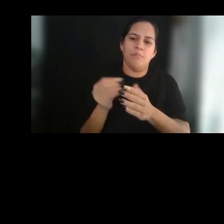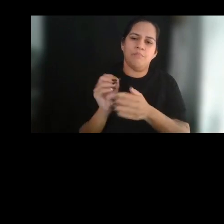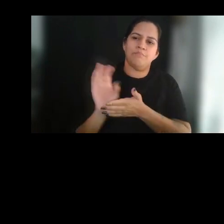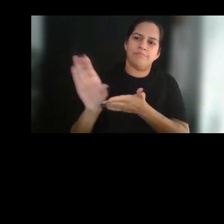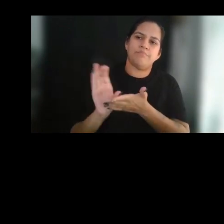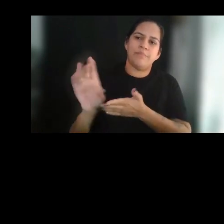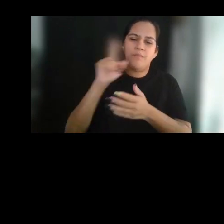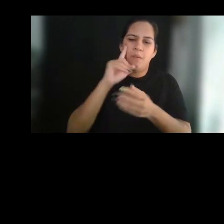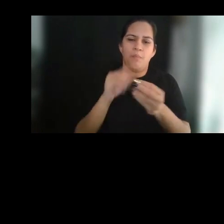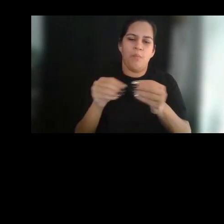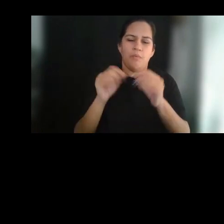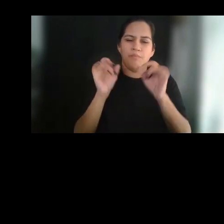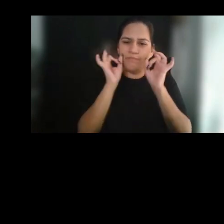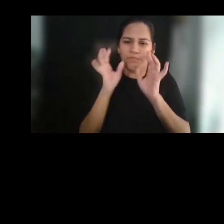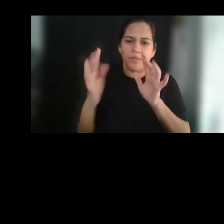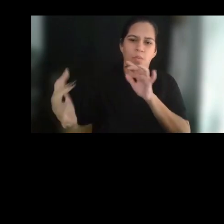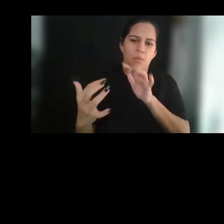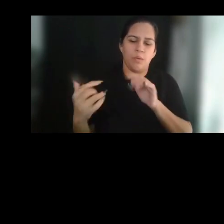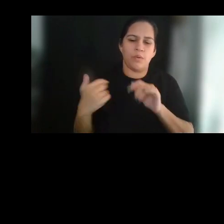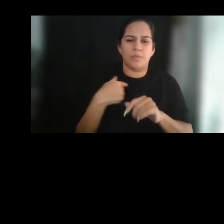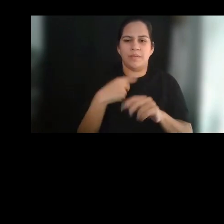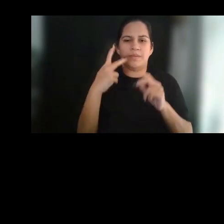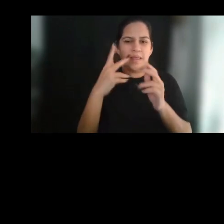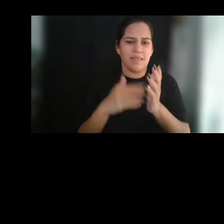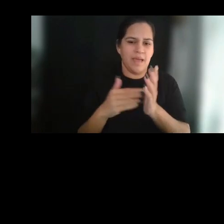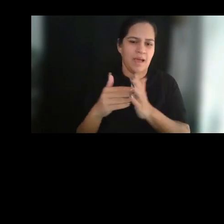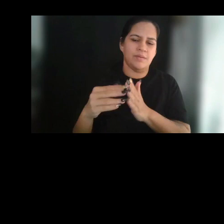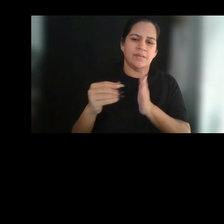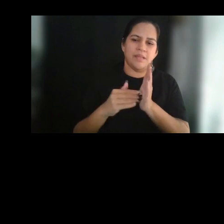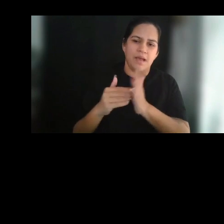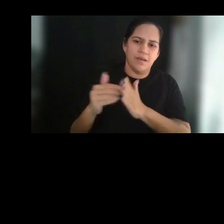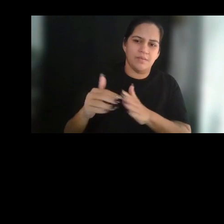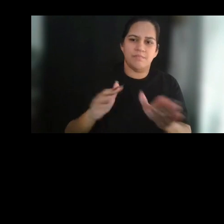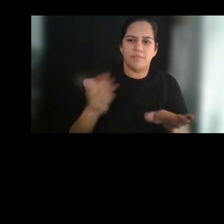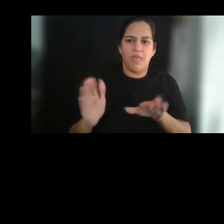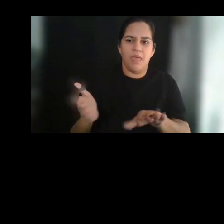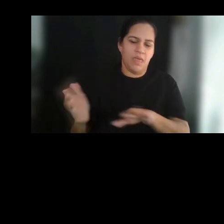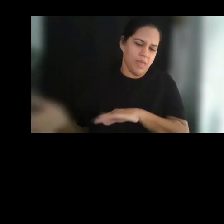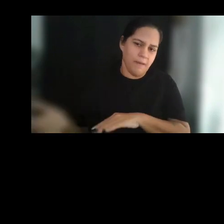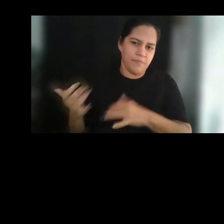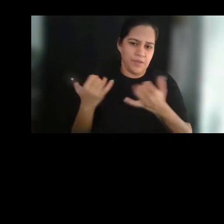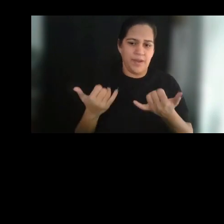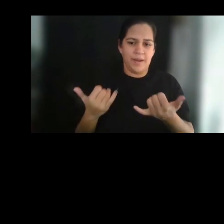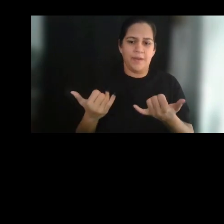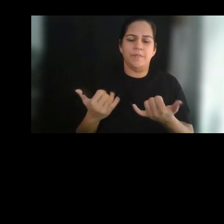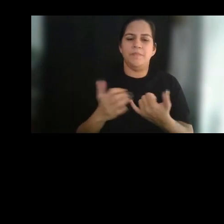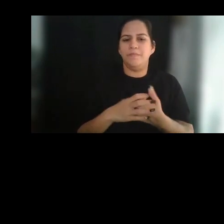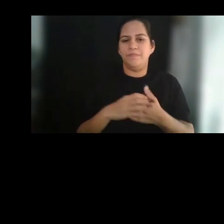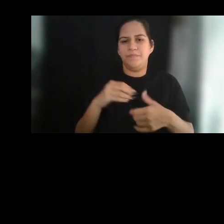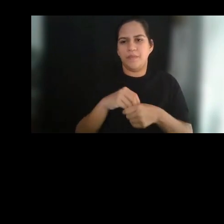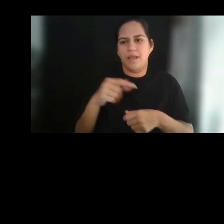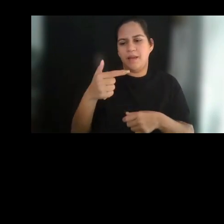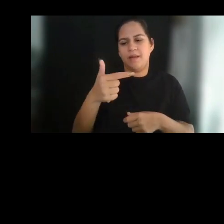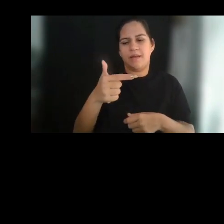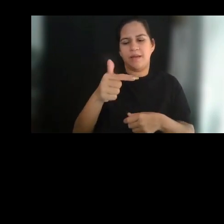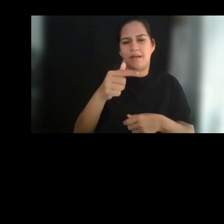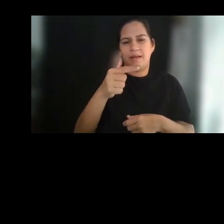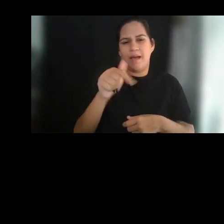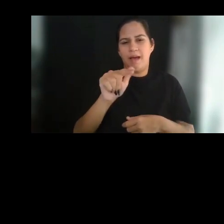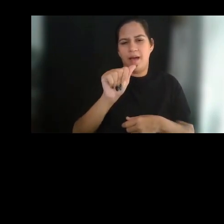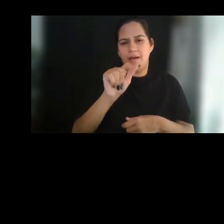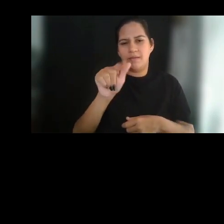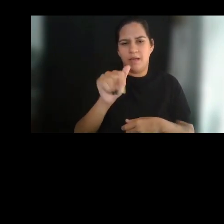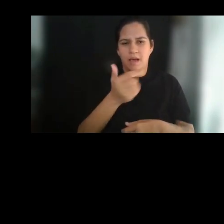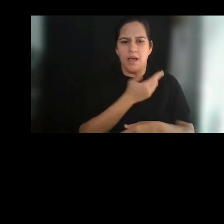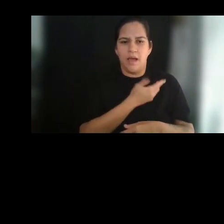see thousands upon thousands of dead people. Right now in Gaza, we are seeing thousands upon thousands